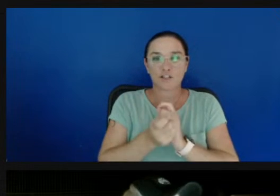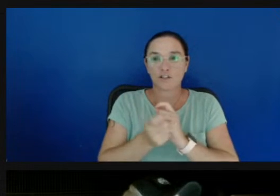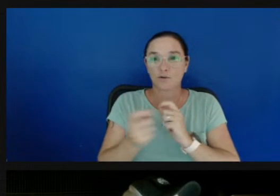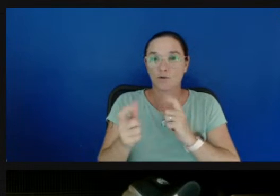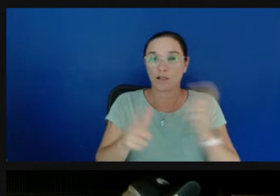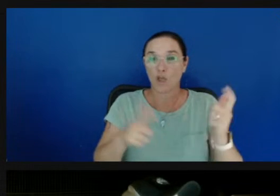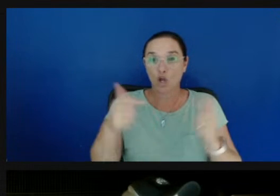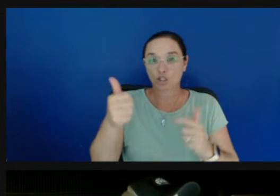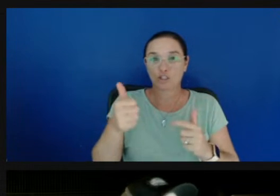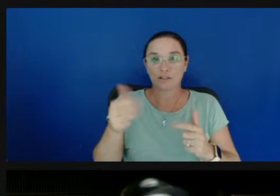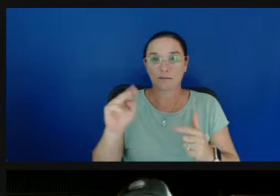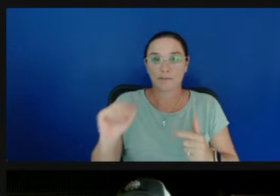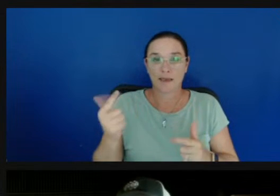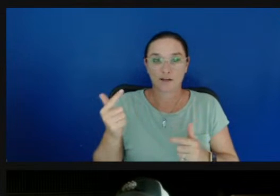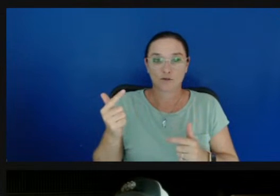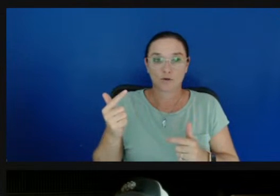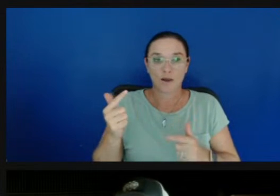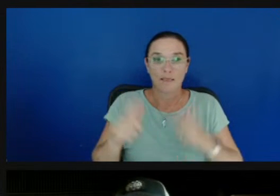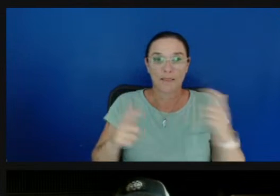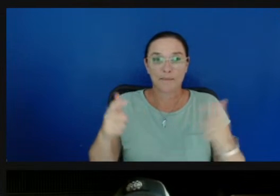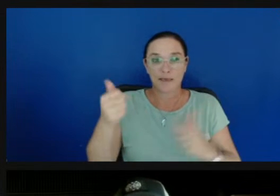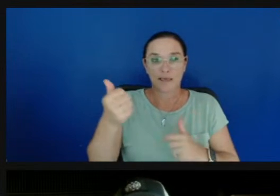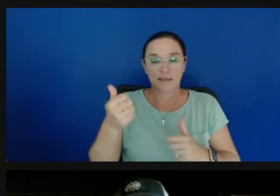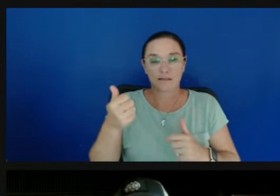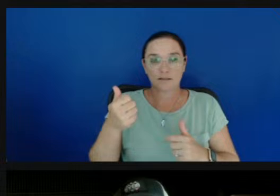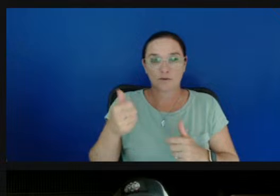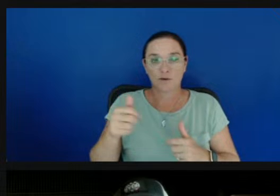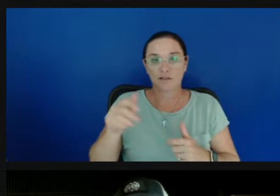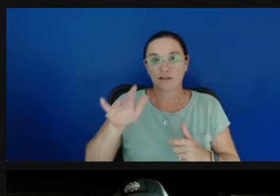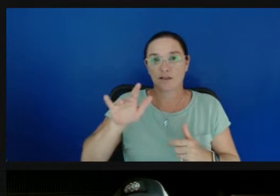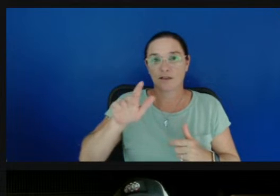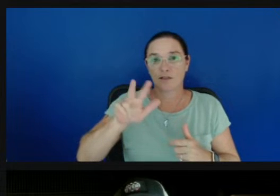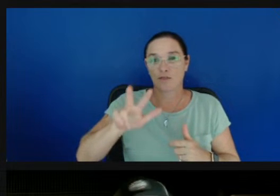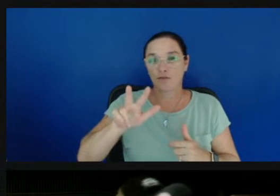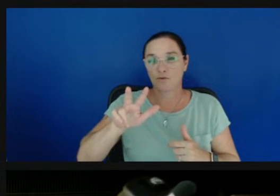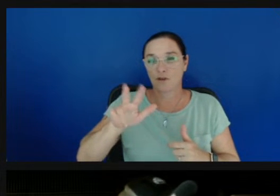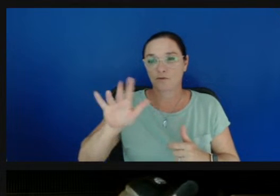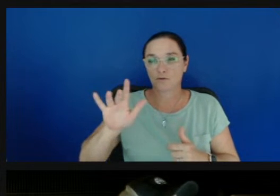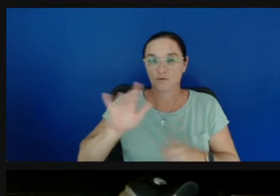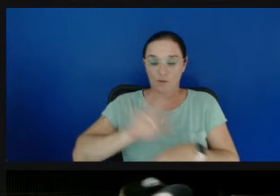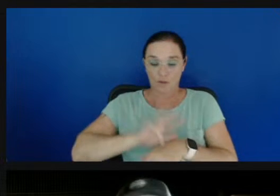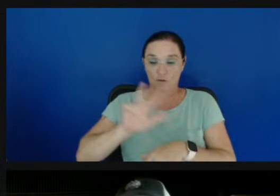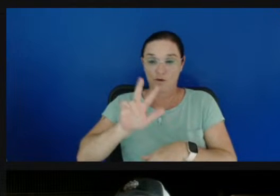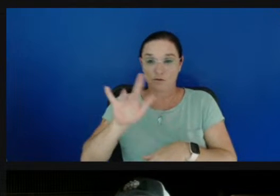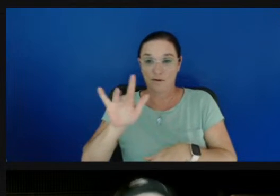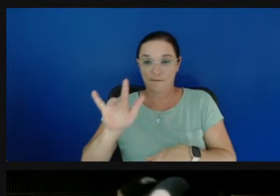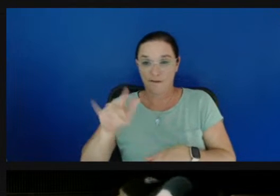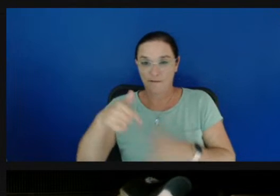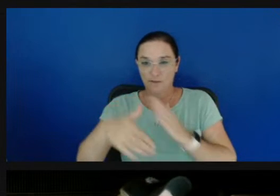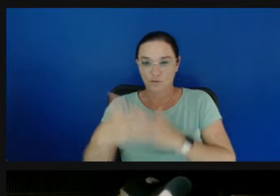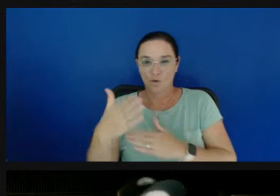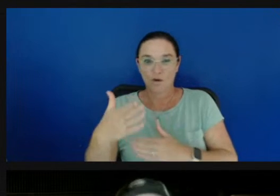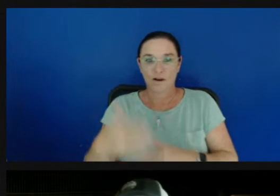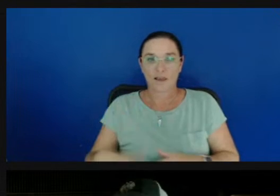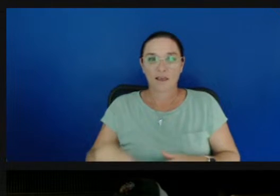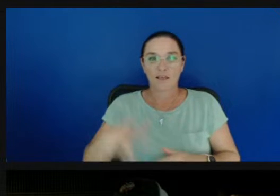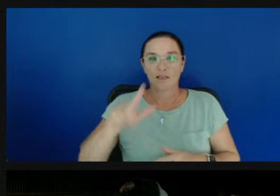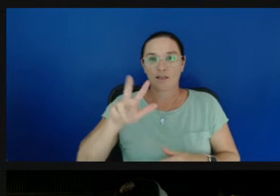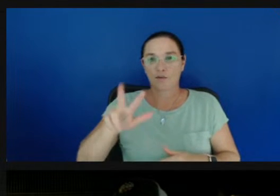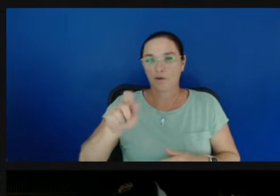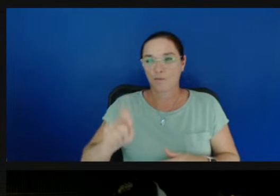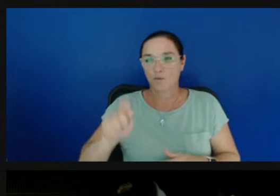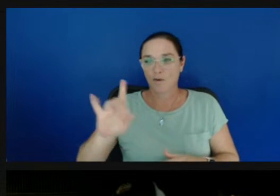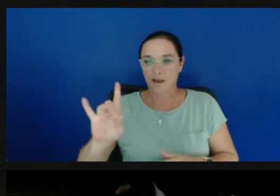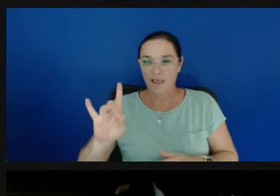magnitudes, the biggest one was at 3:25 this morning, 3.8, deep Pahala, 21 miles